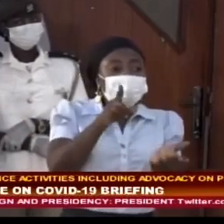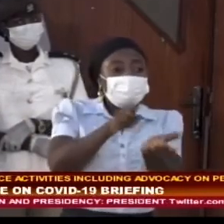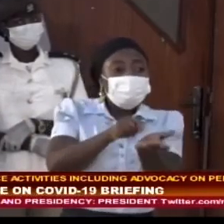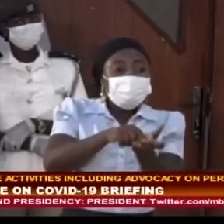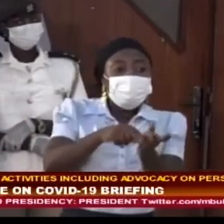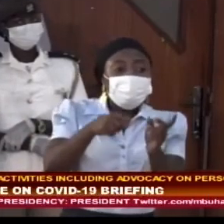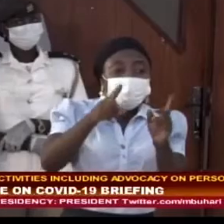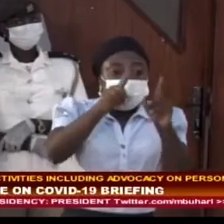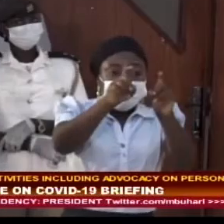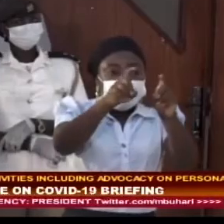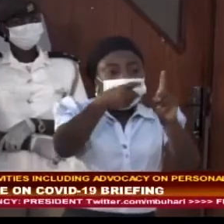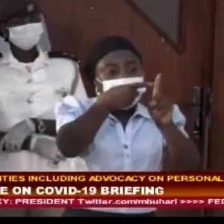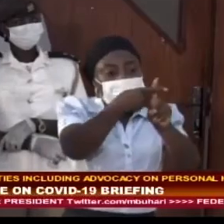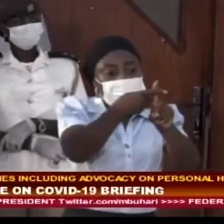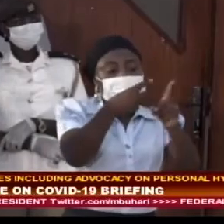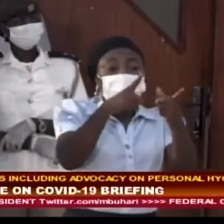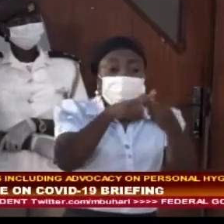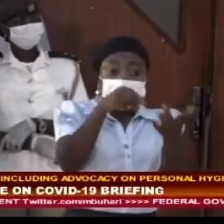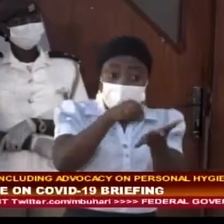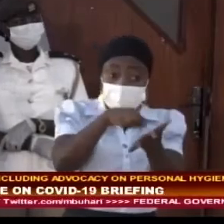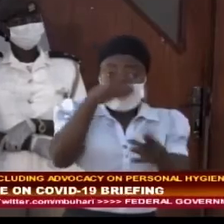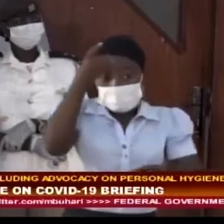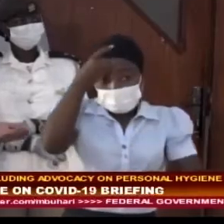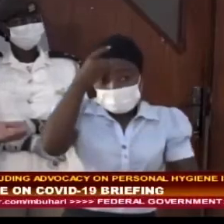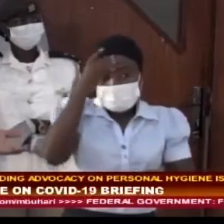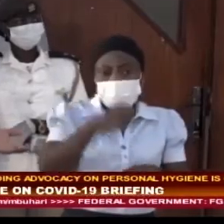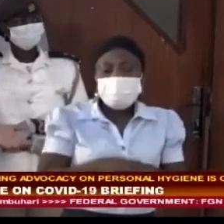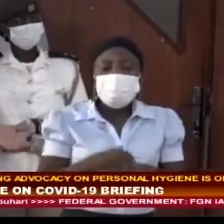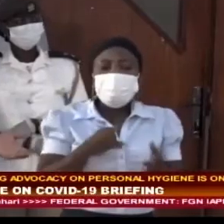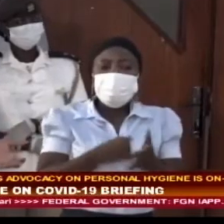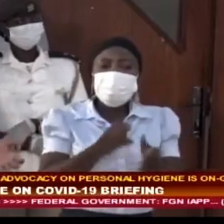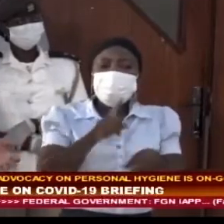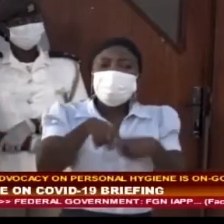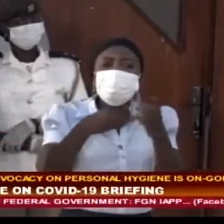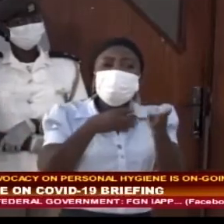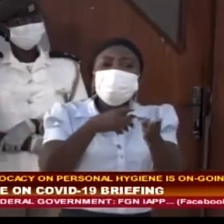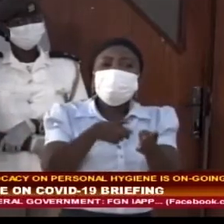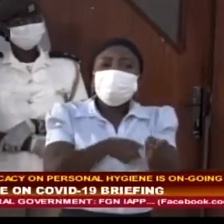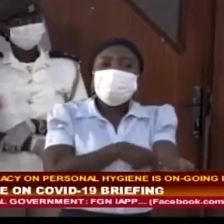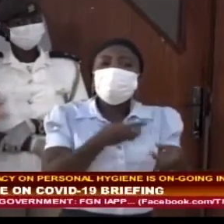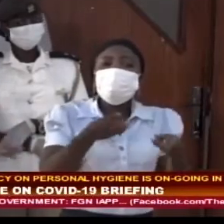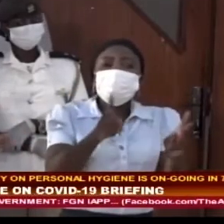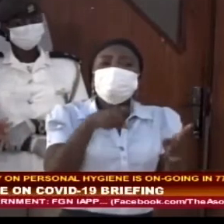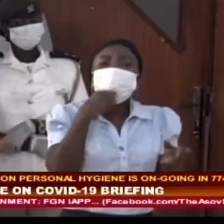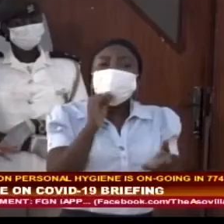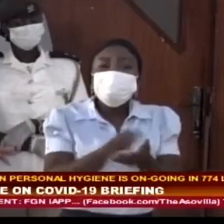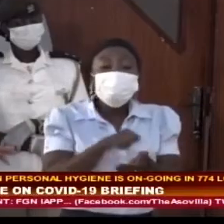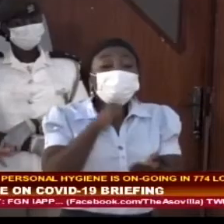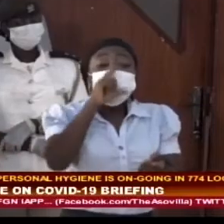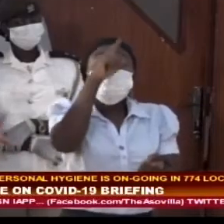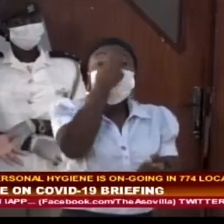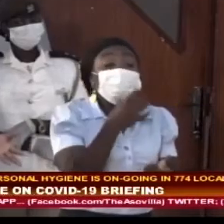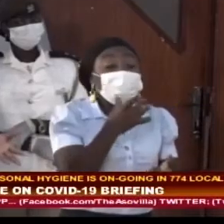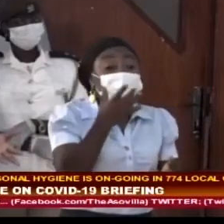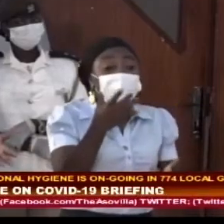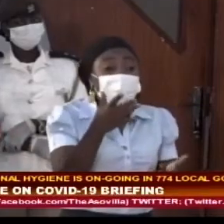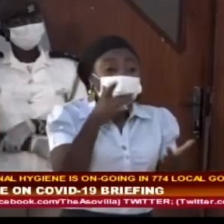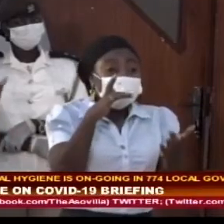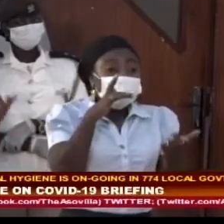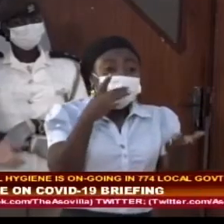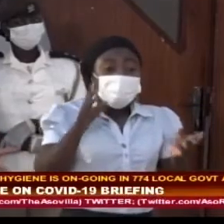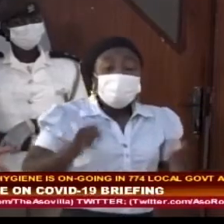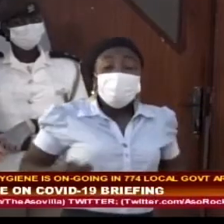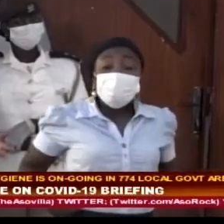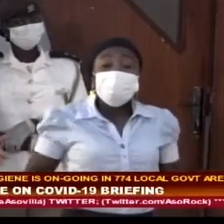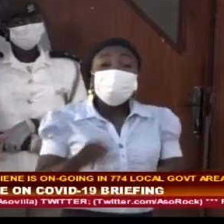tested positive to COVID-19. It goes a long way to tell that not only the health workers are vulnerable,